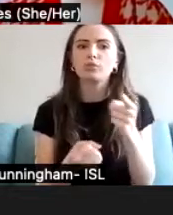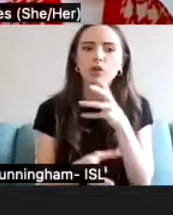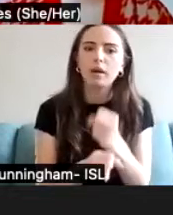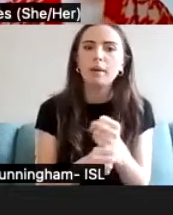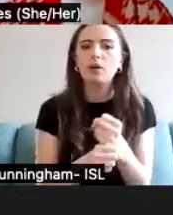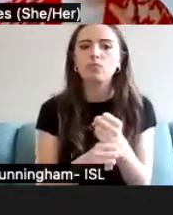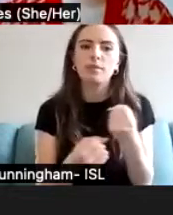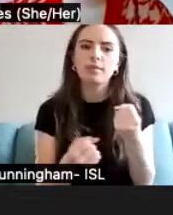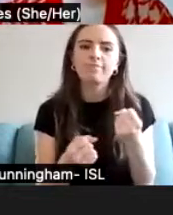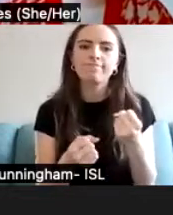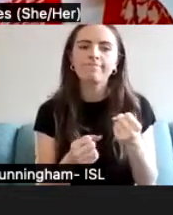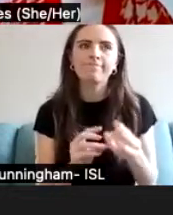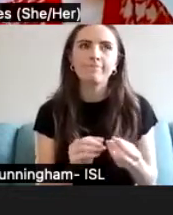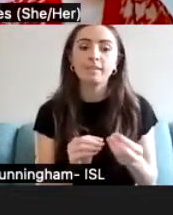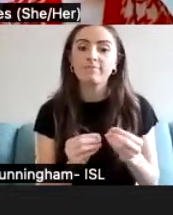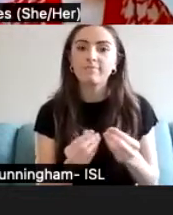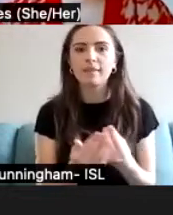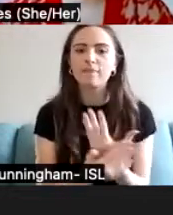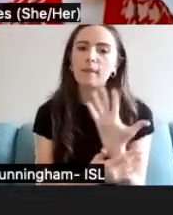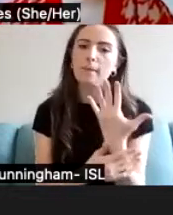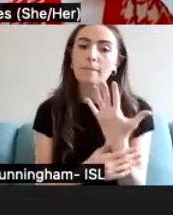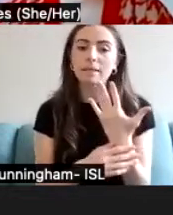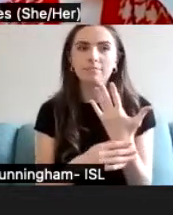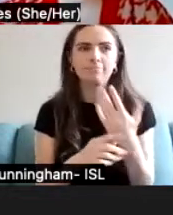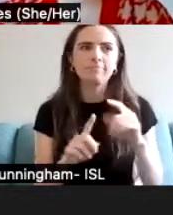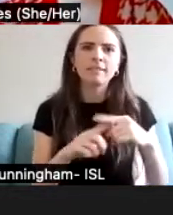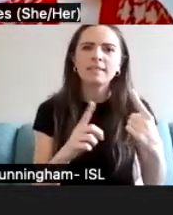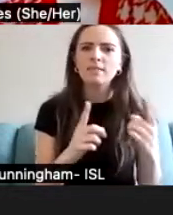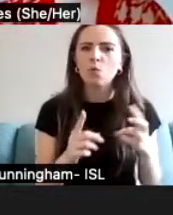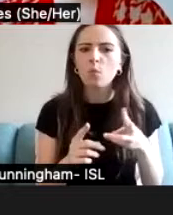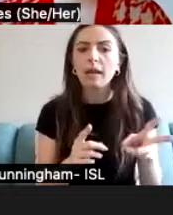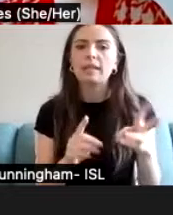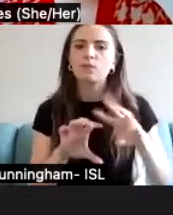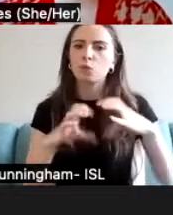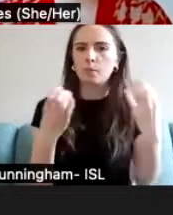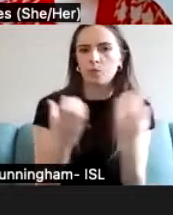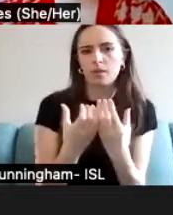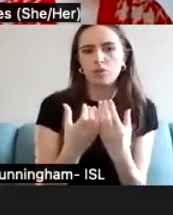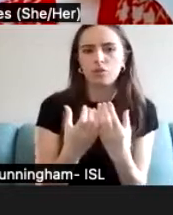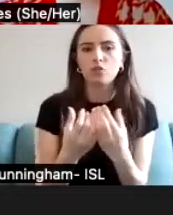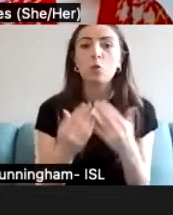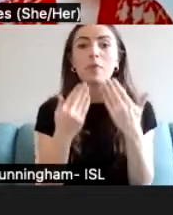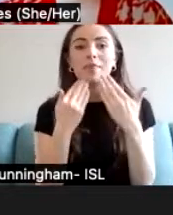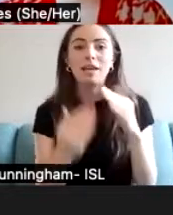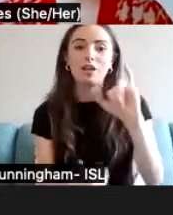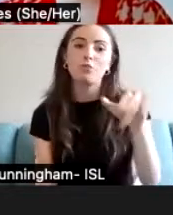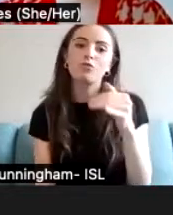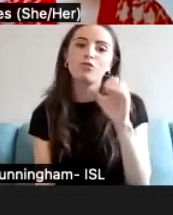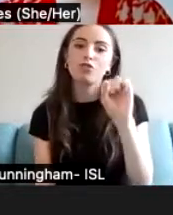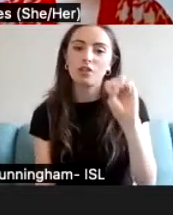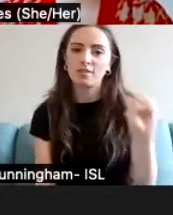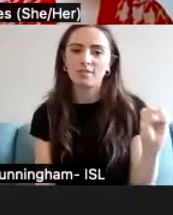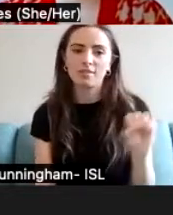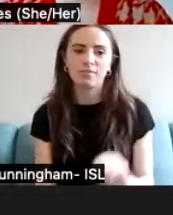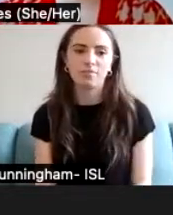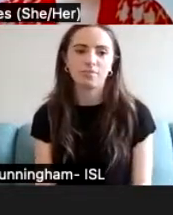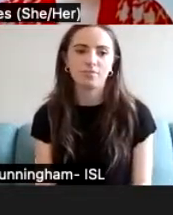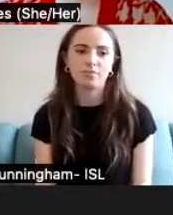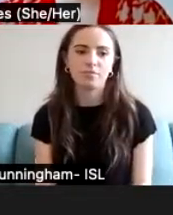those alternative and accessible formats when it comes to communication. Thanks a million, Jess.